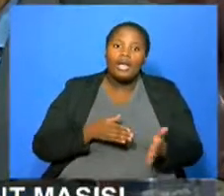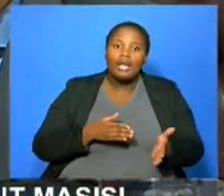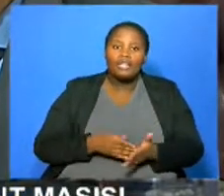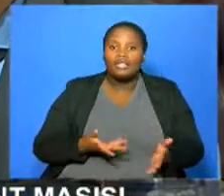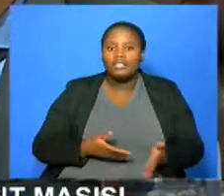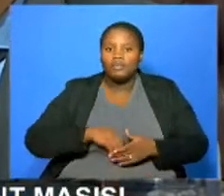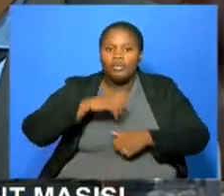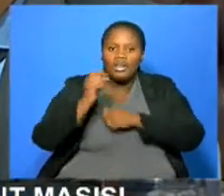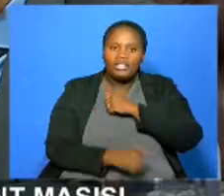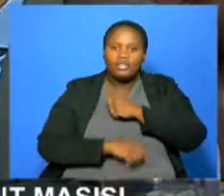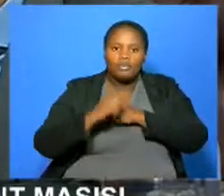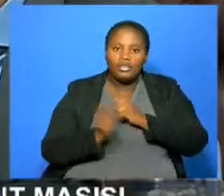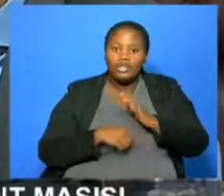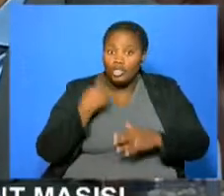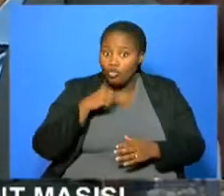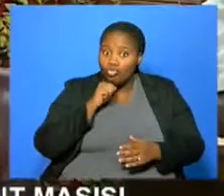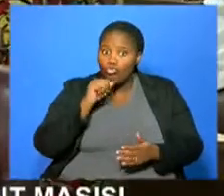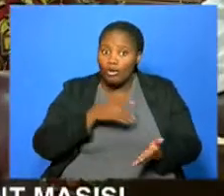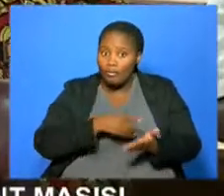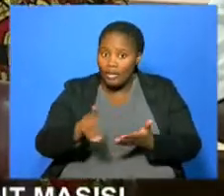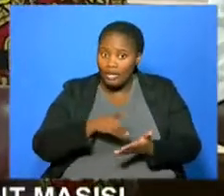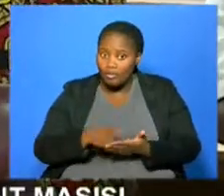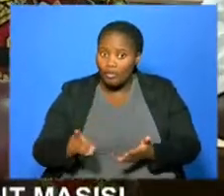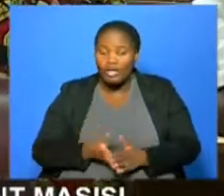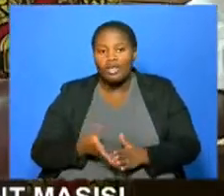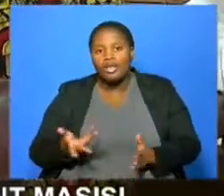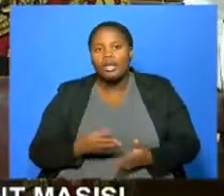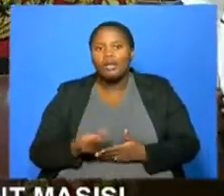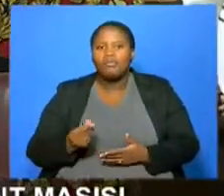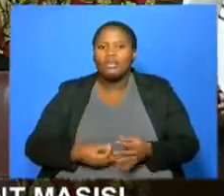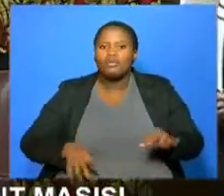do not pay up their membership subscription on time.